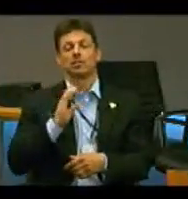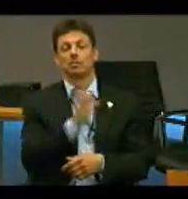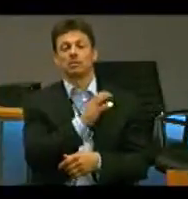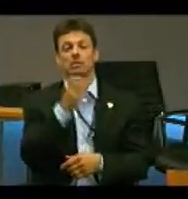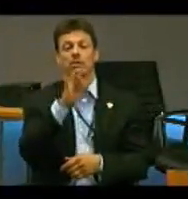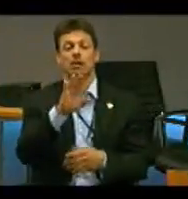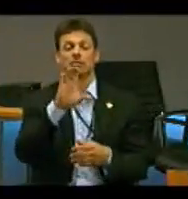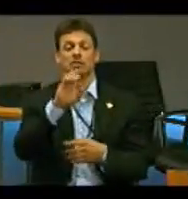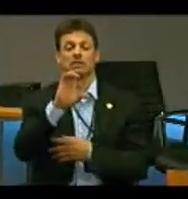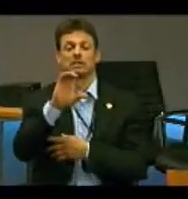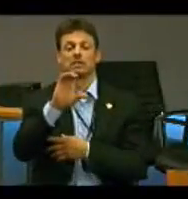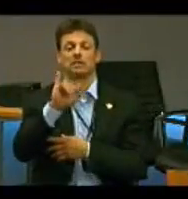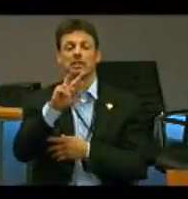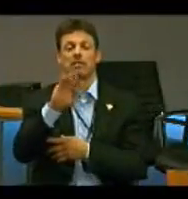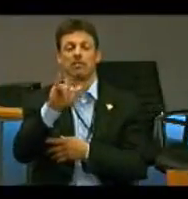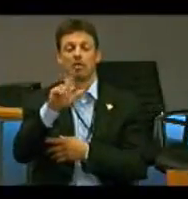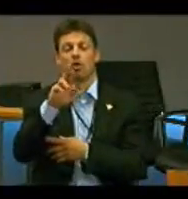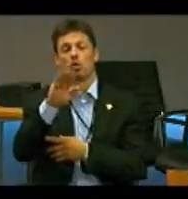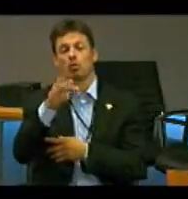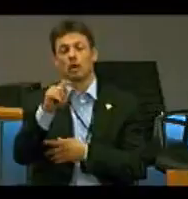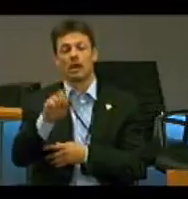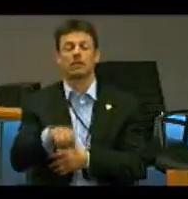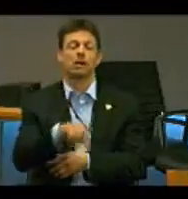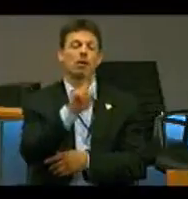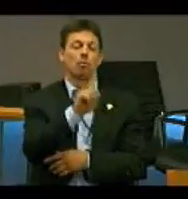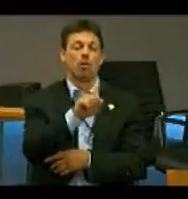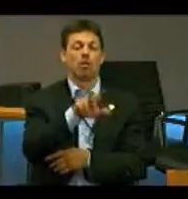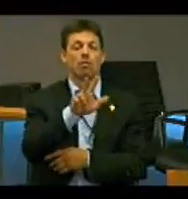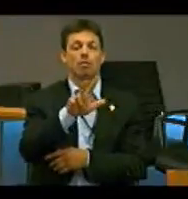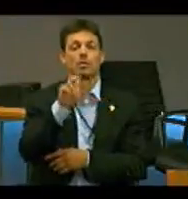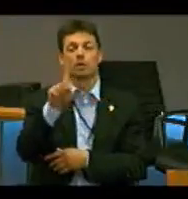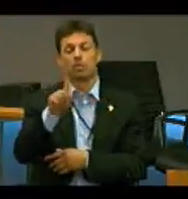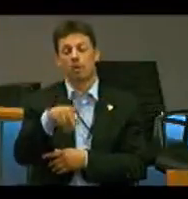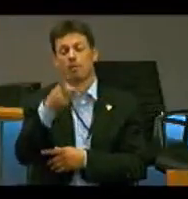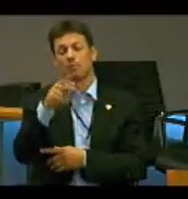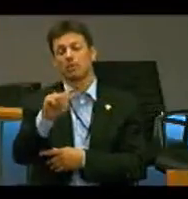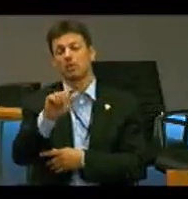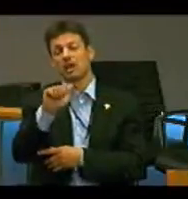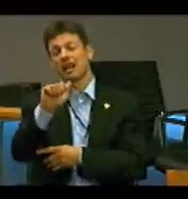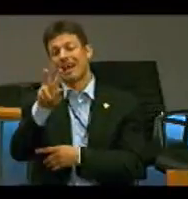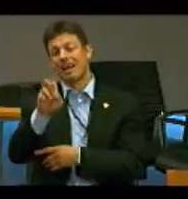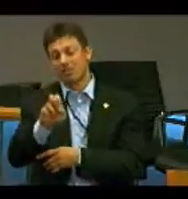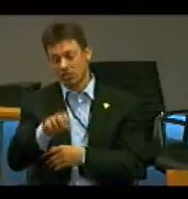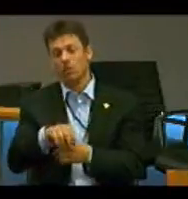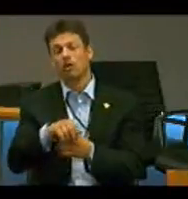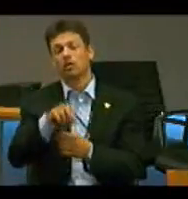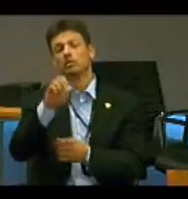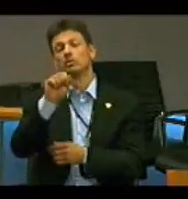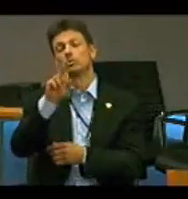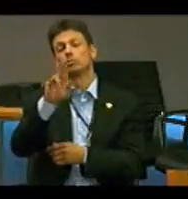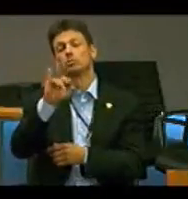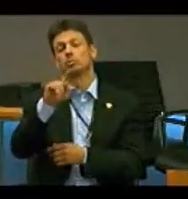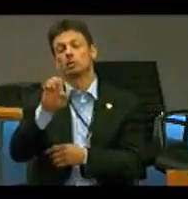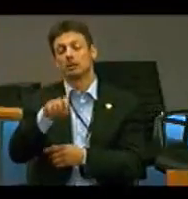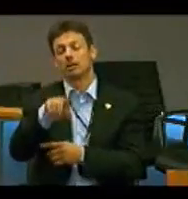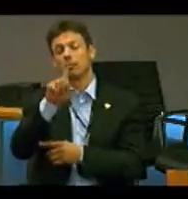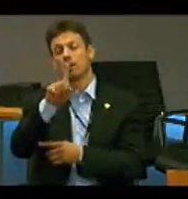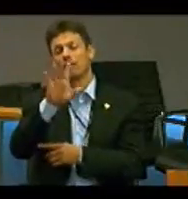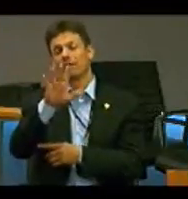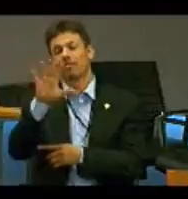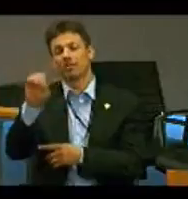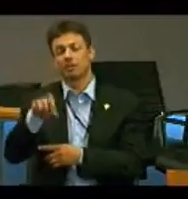General Counsel, 1331 Pennsylvania Avenue Northwest, Suite 1150, Washington,